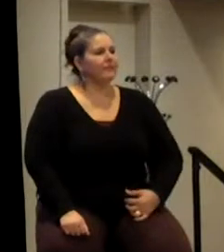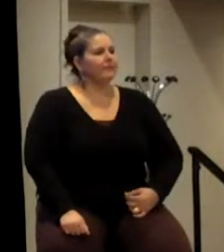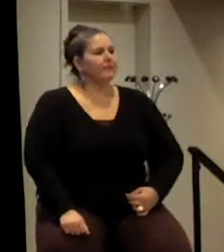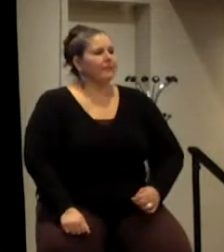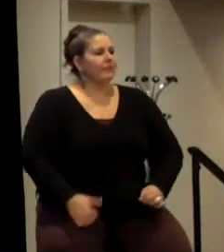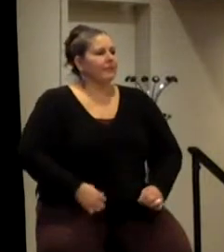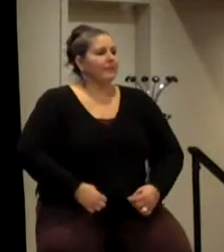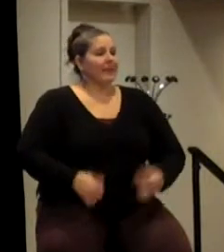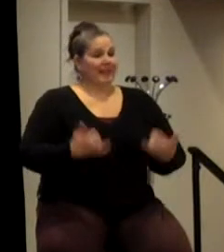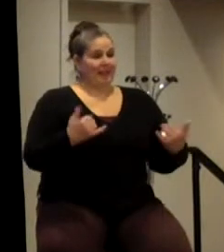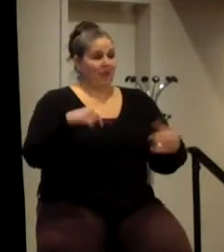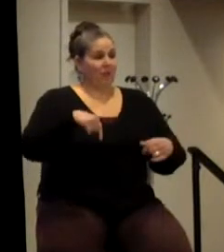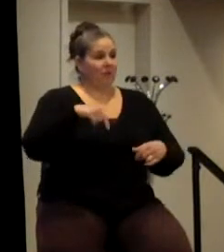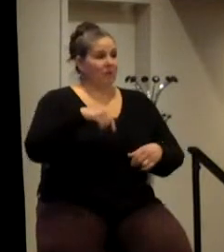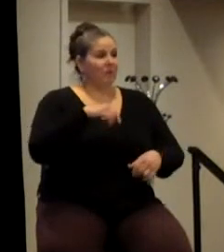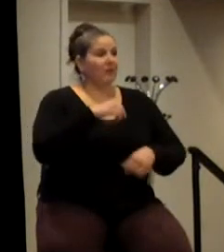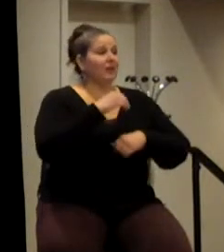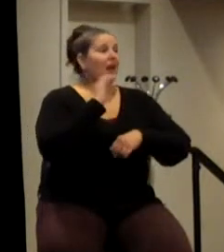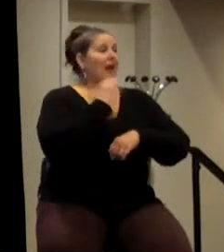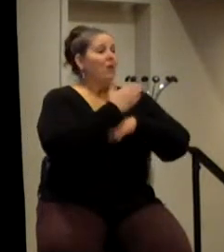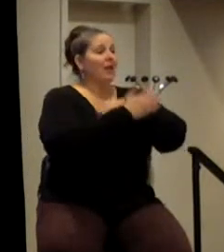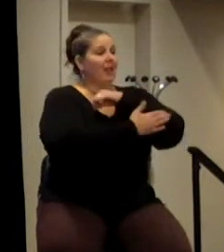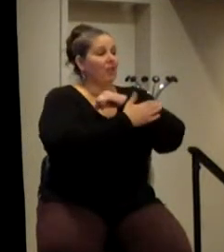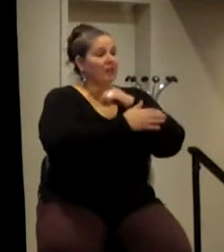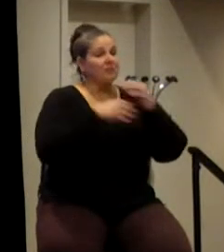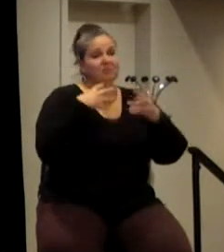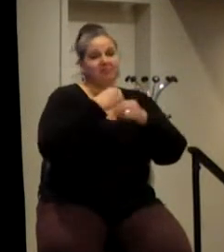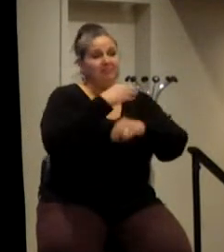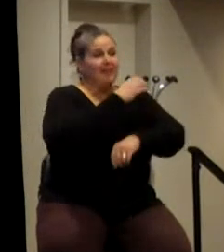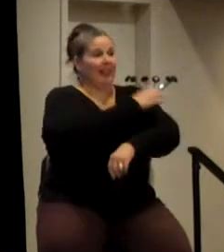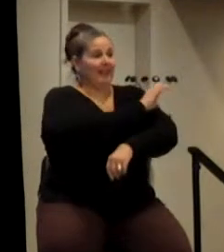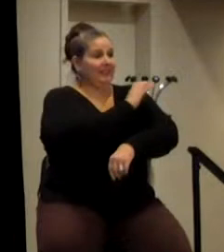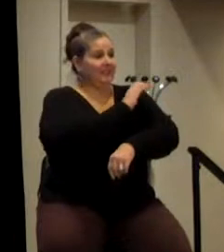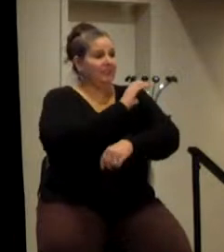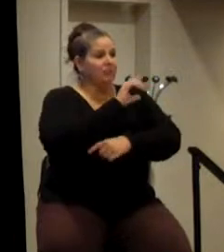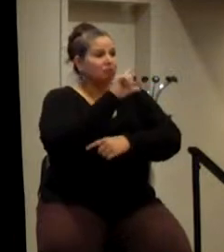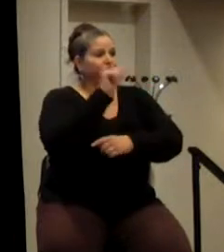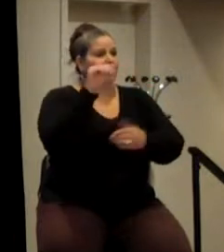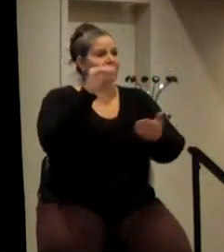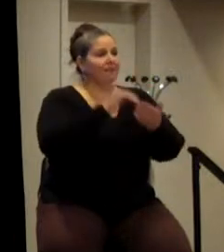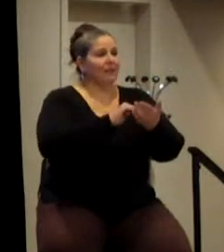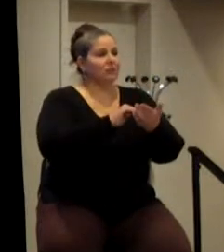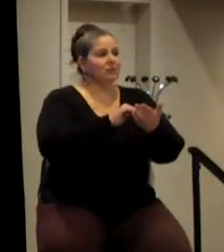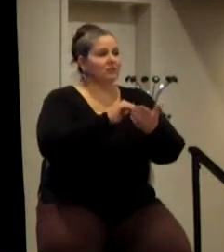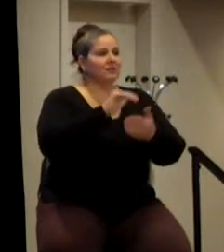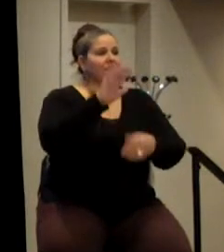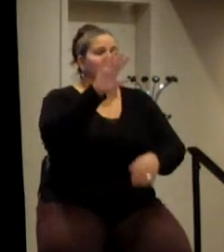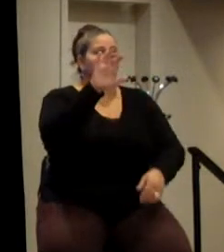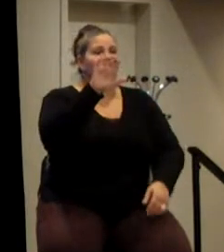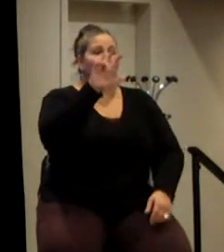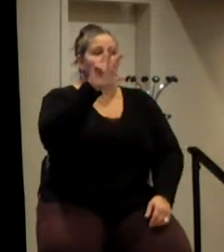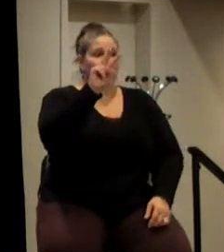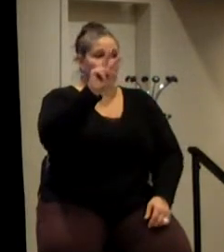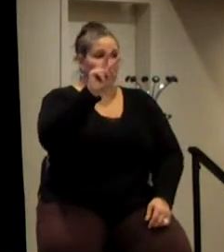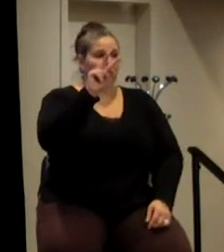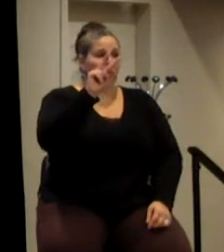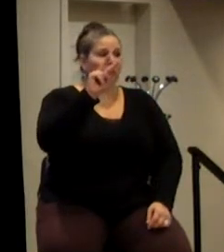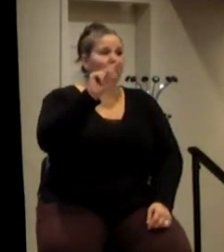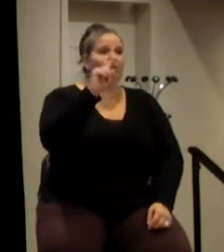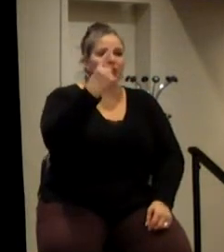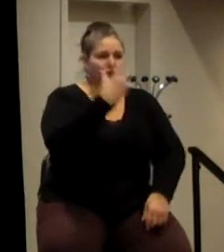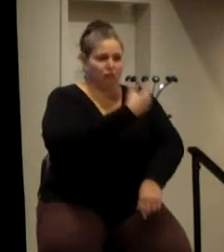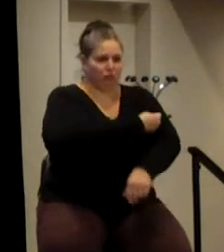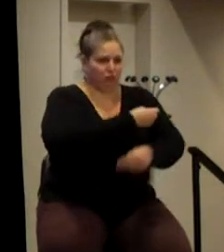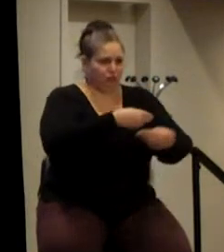pod, we have done 20,532 first doses and 12,711